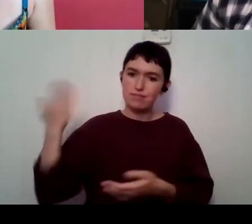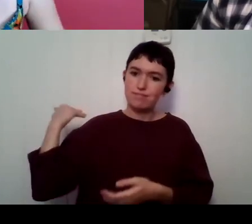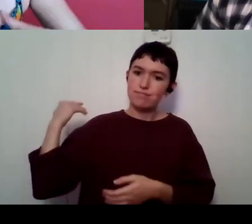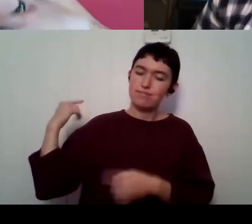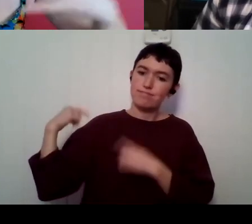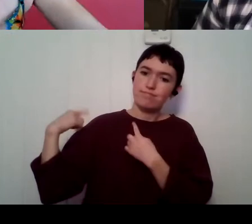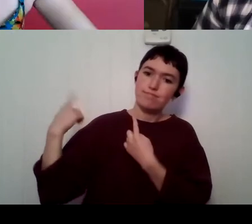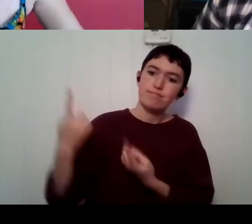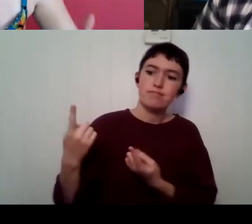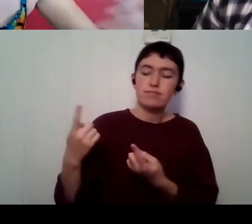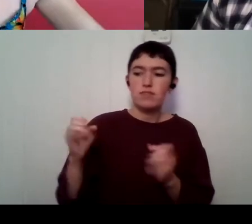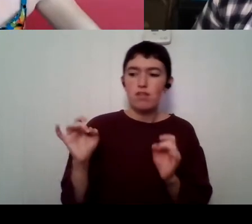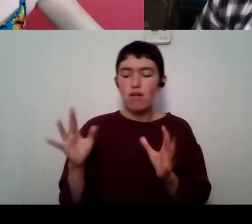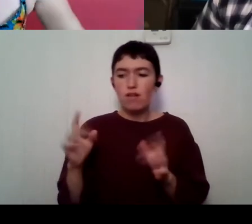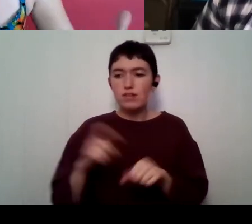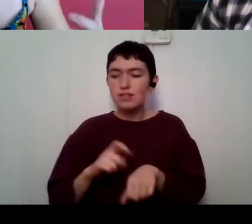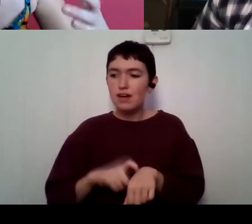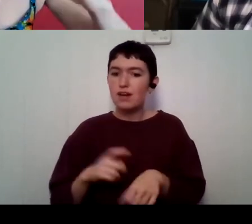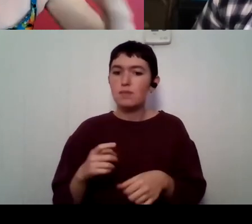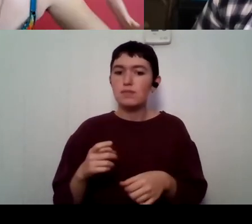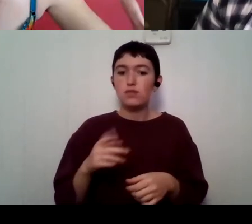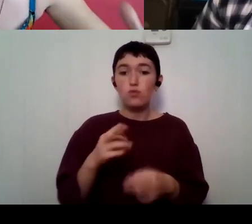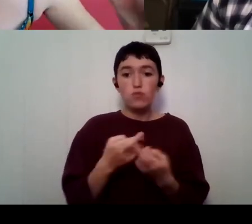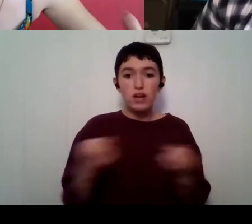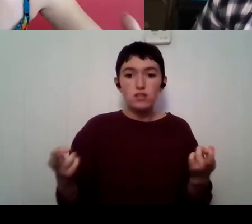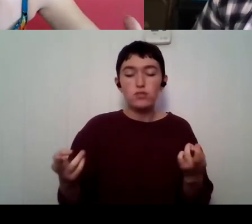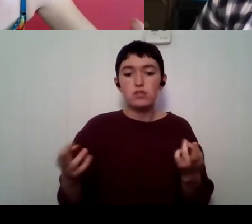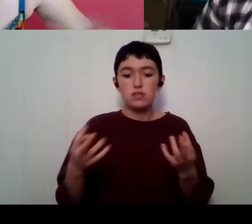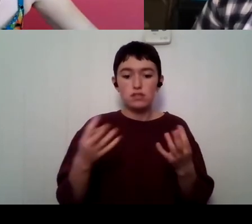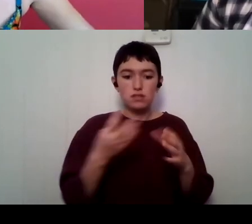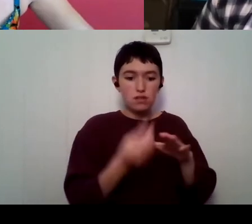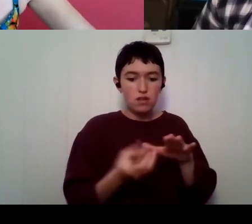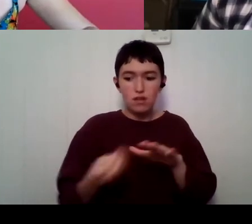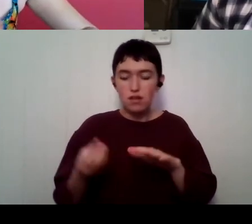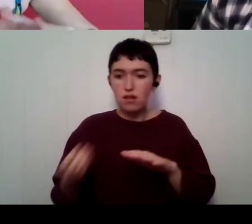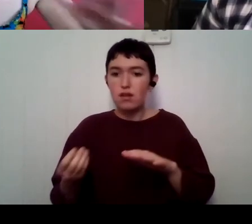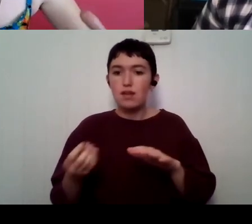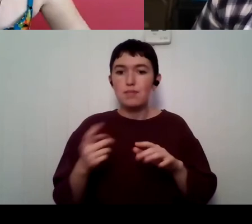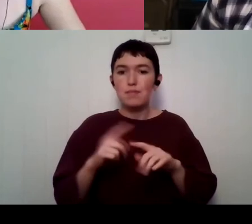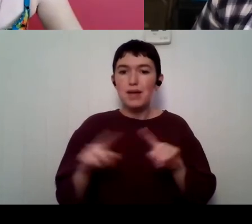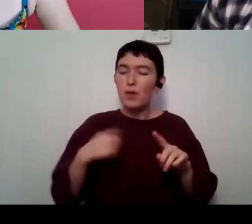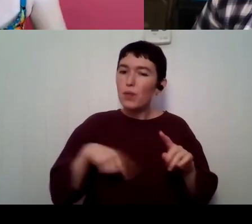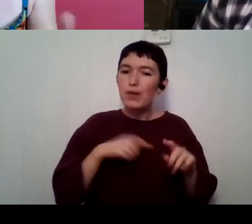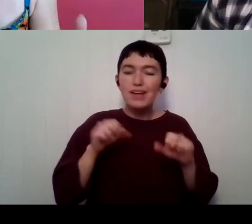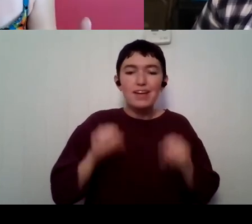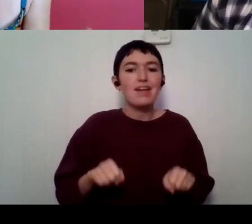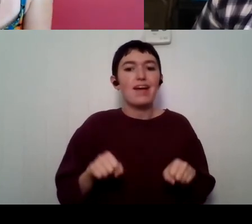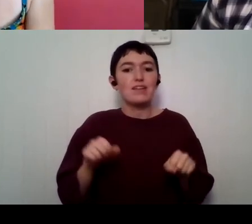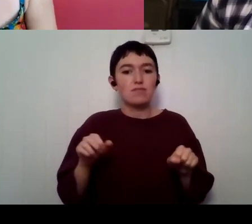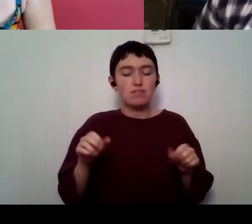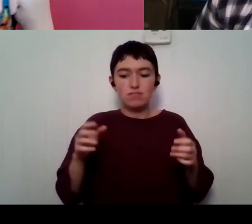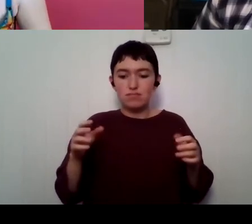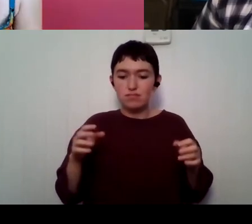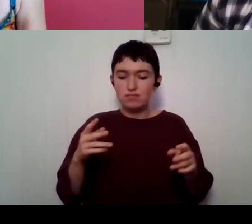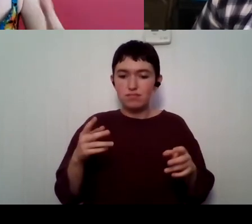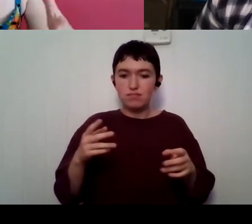away just because they weren't sustainably used. We can do this. We got this. We got this. And any of you can do, and I don't want to sound